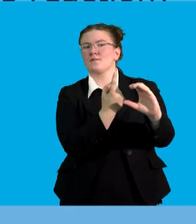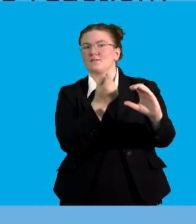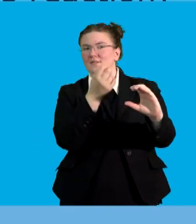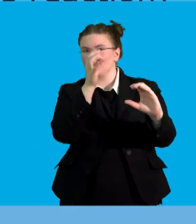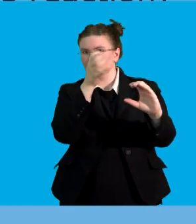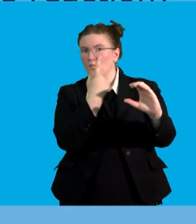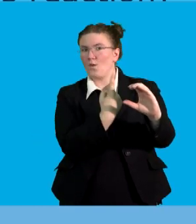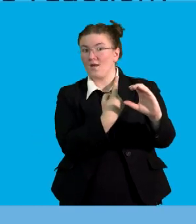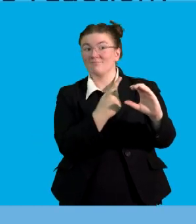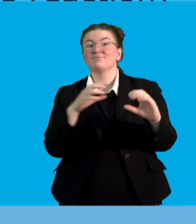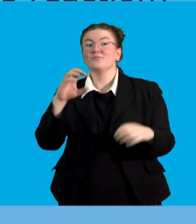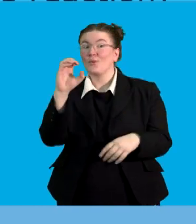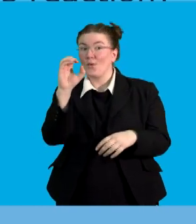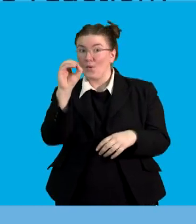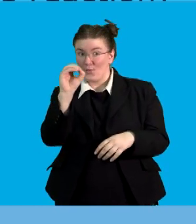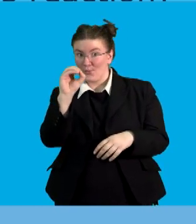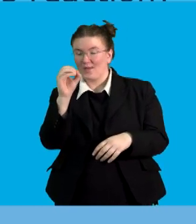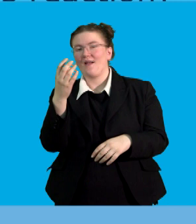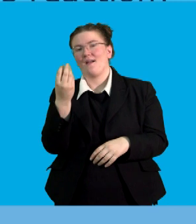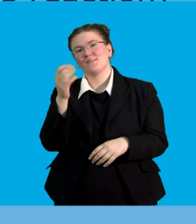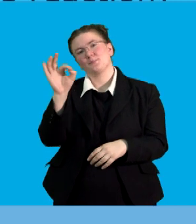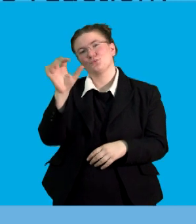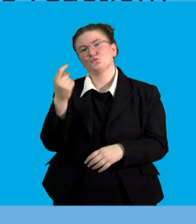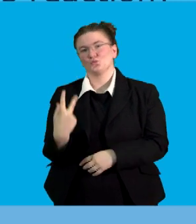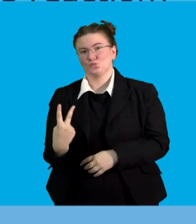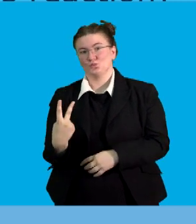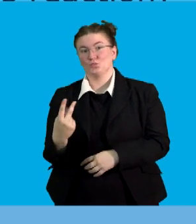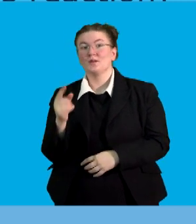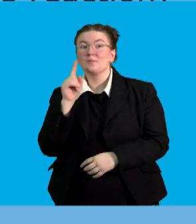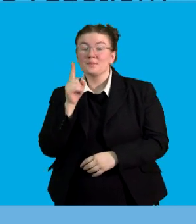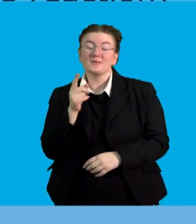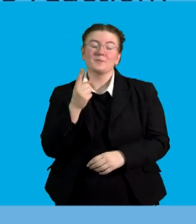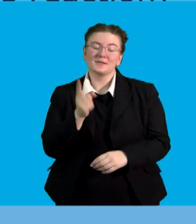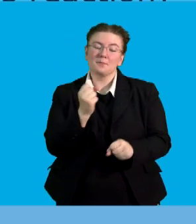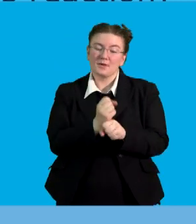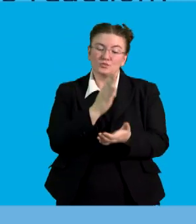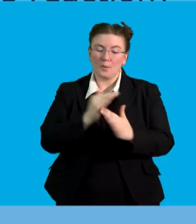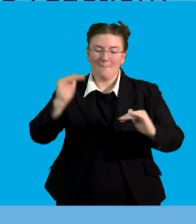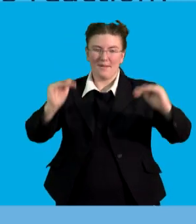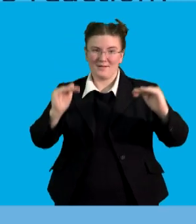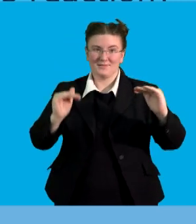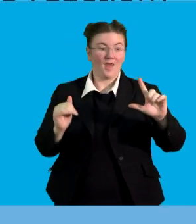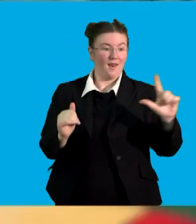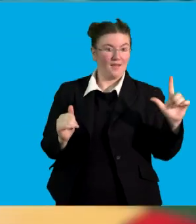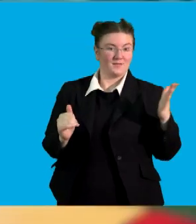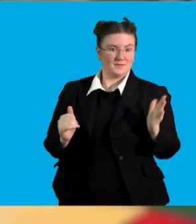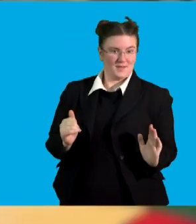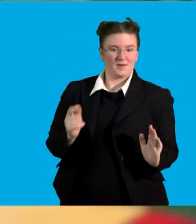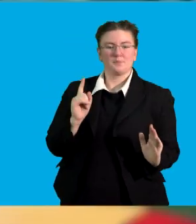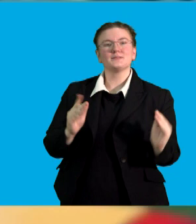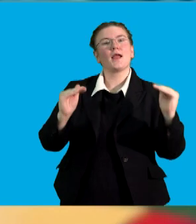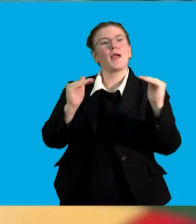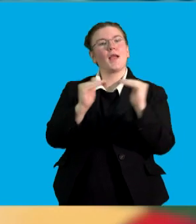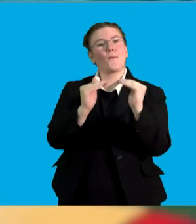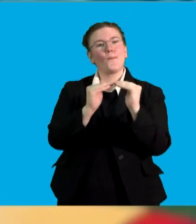We also need to make sure that the chemical reaction is balanced. So that means that we need to make sure that on the left-hand side, we have the